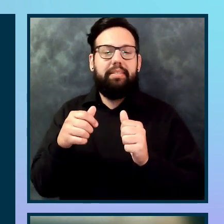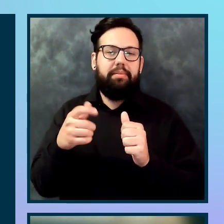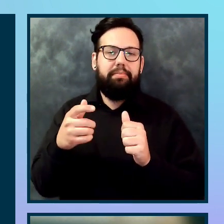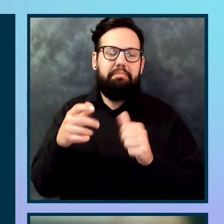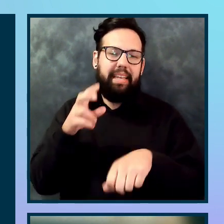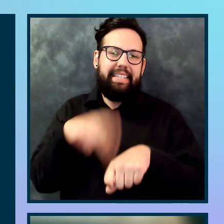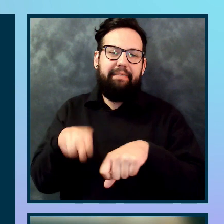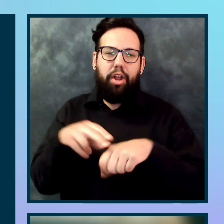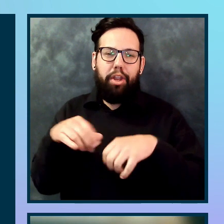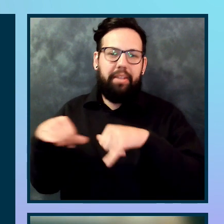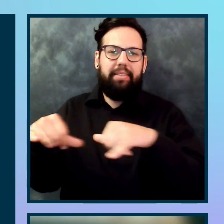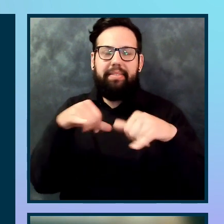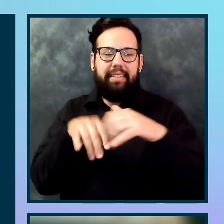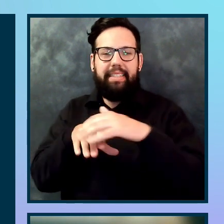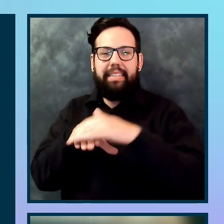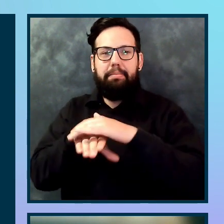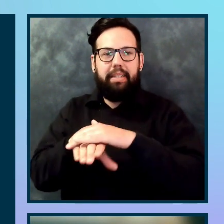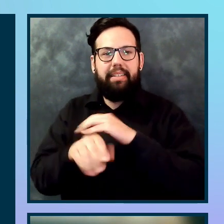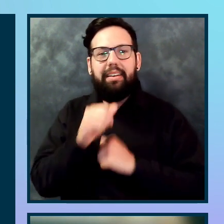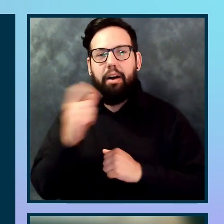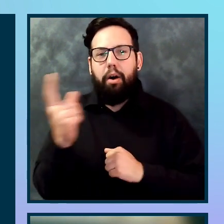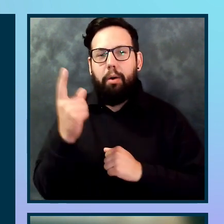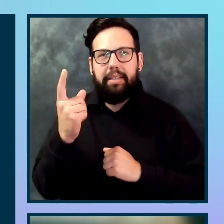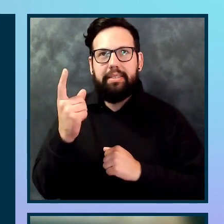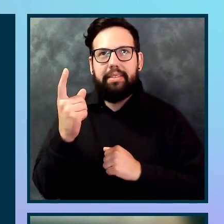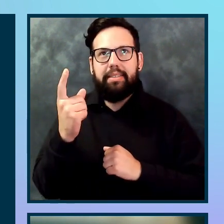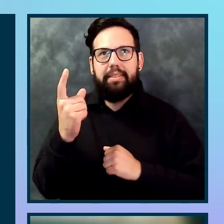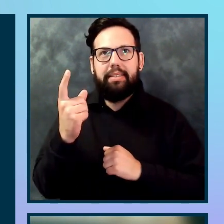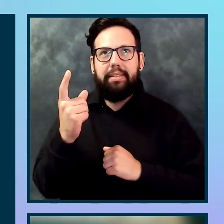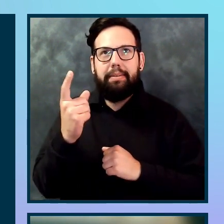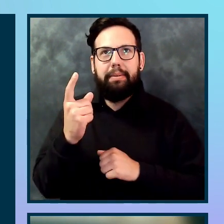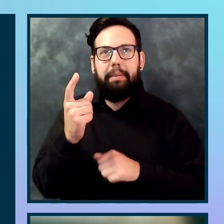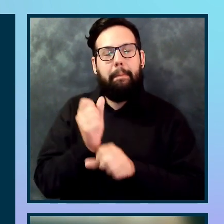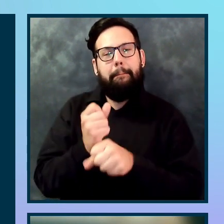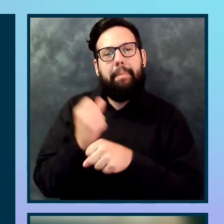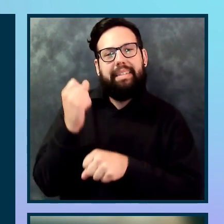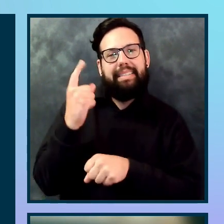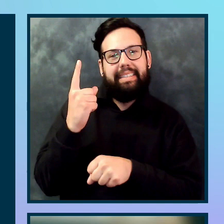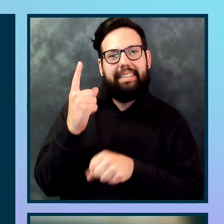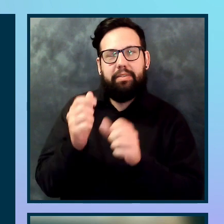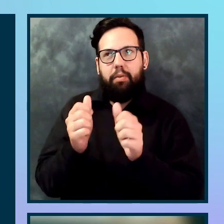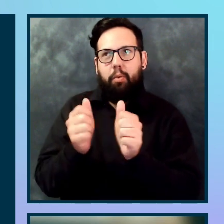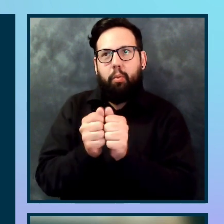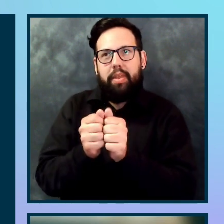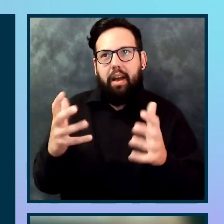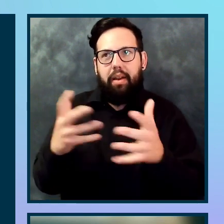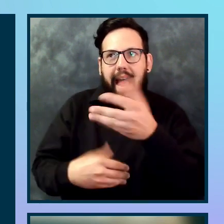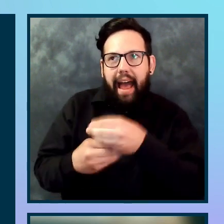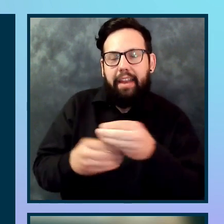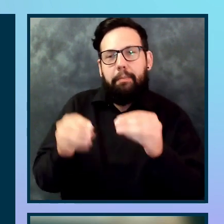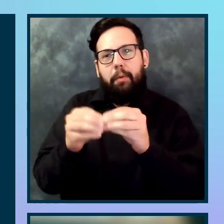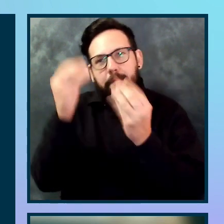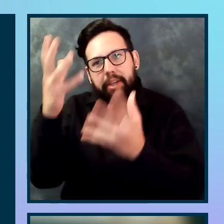provides, it doesn't always make sense without additional information or context. There's certain elements